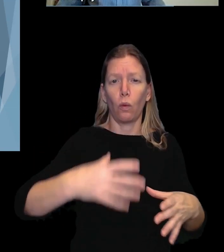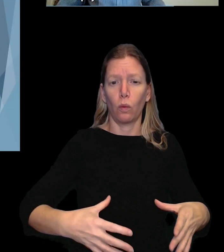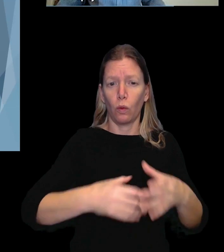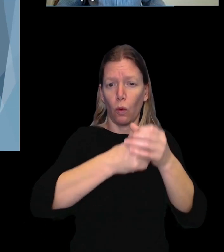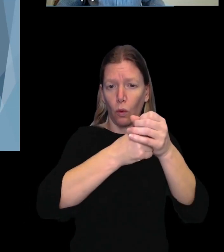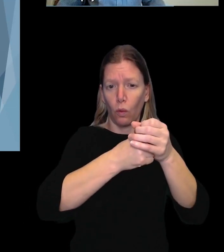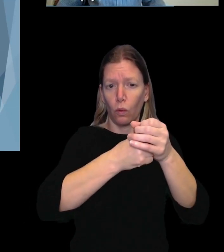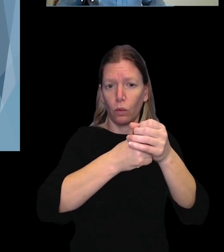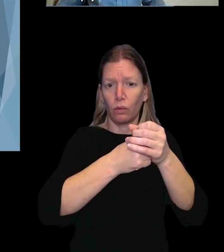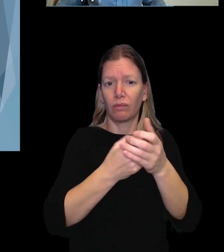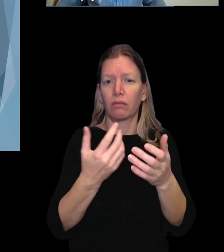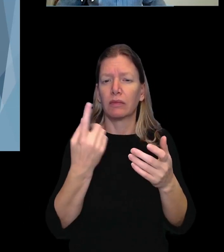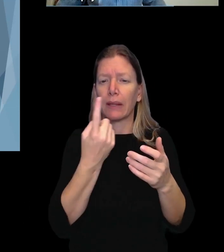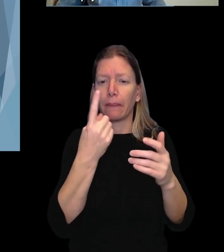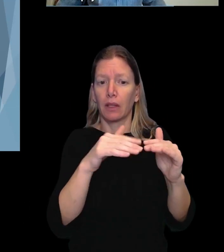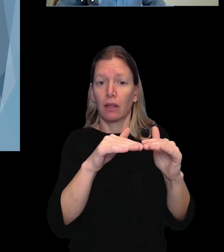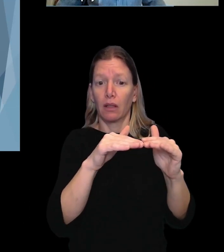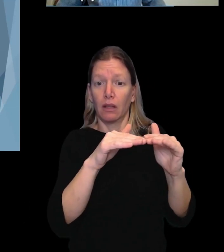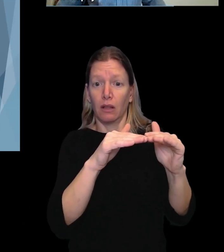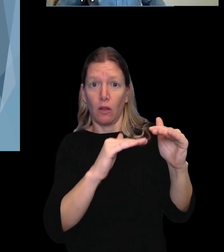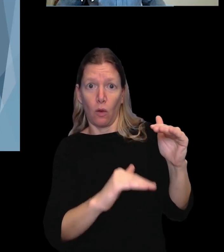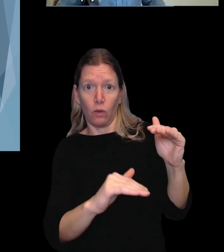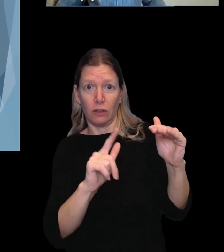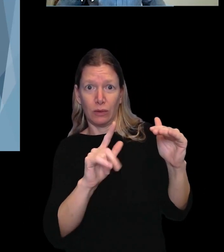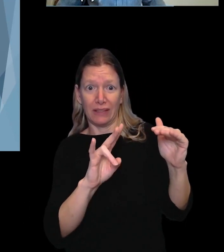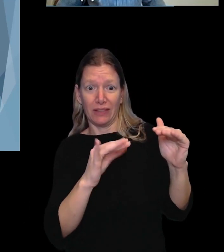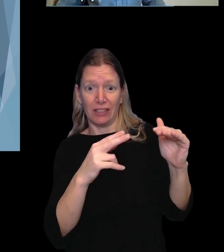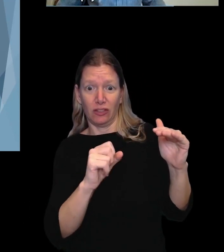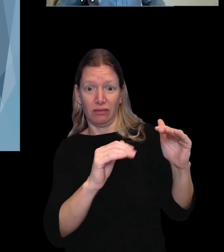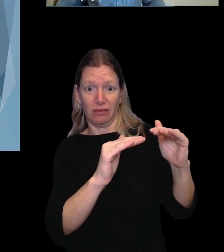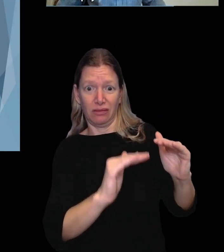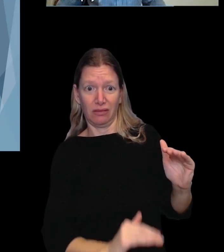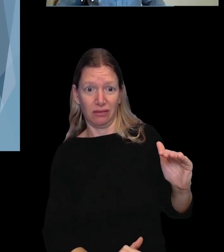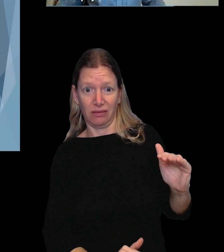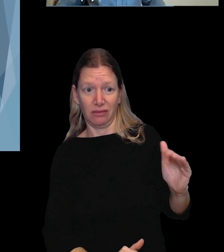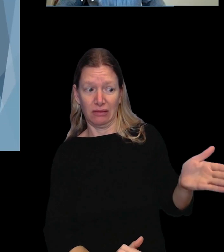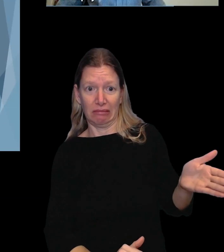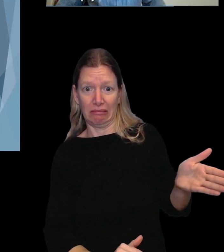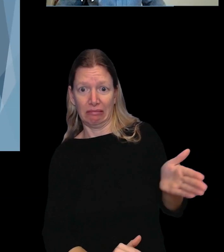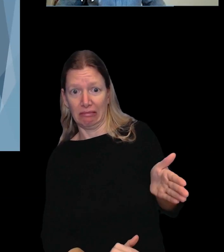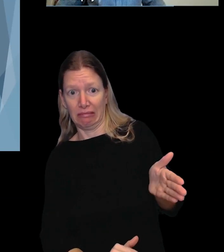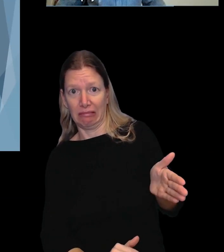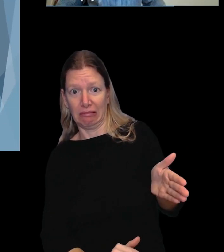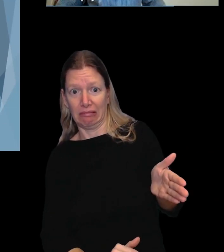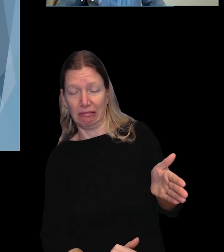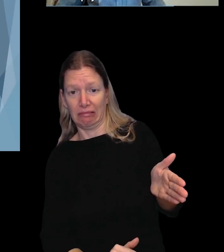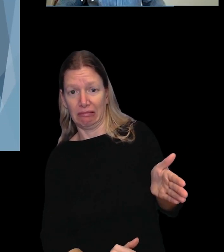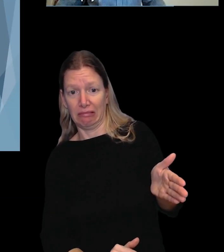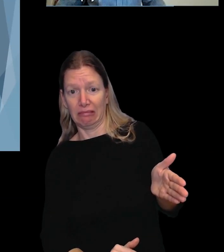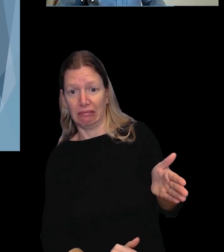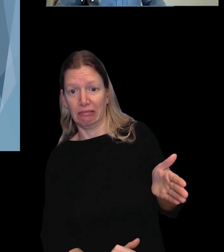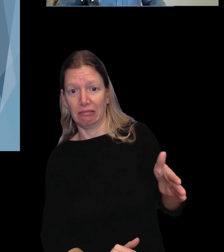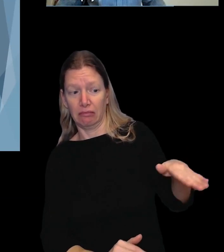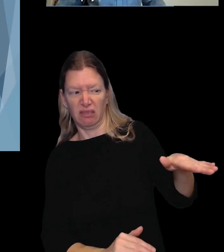But something that is lower than 27 inches, placed in front of anything which is protruding,